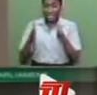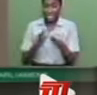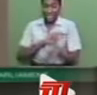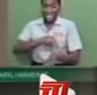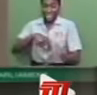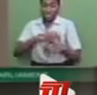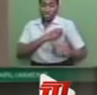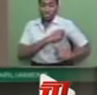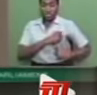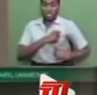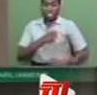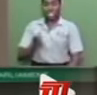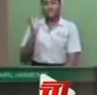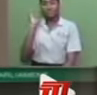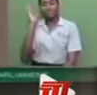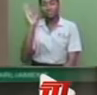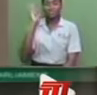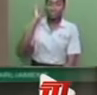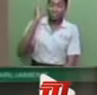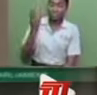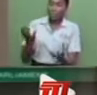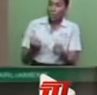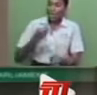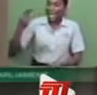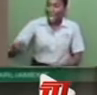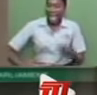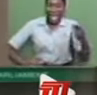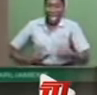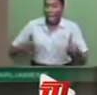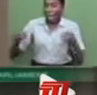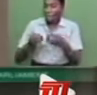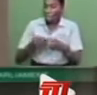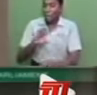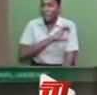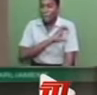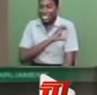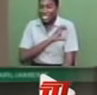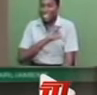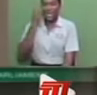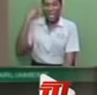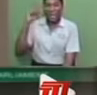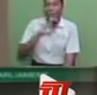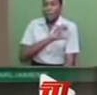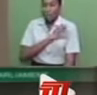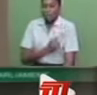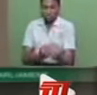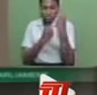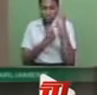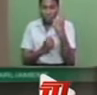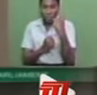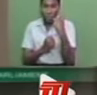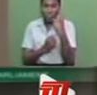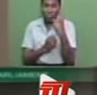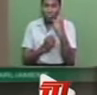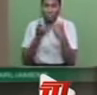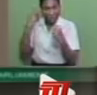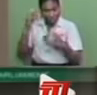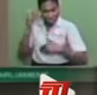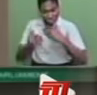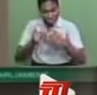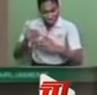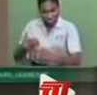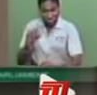the number of recruits for the TTPS to allow the TTPS to be at full strength within a period of 4 to 5 years. However,